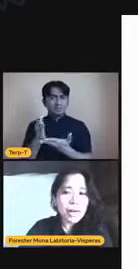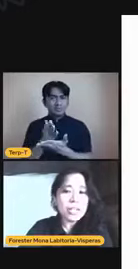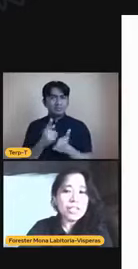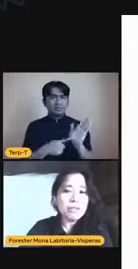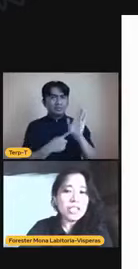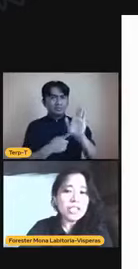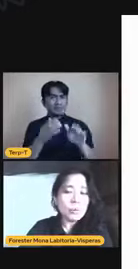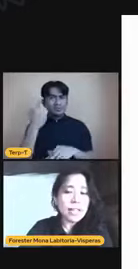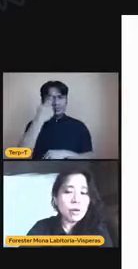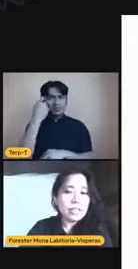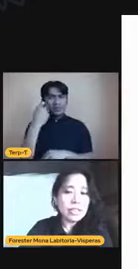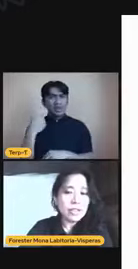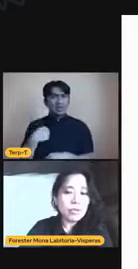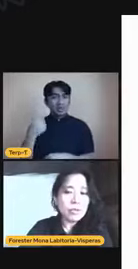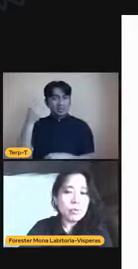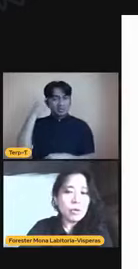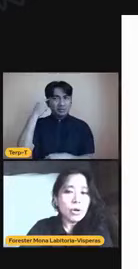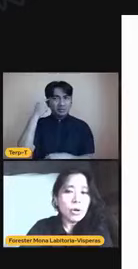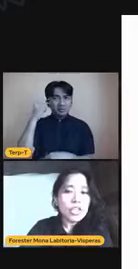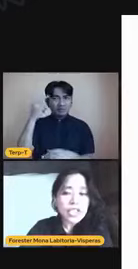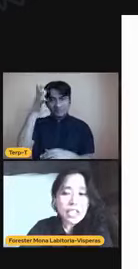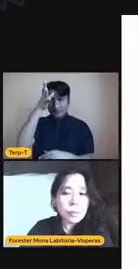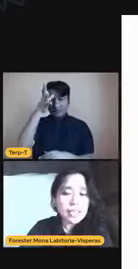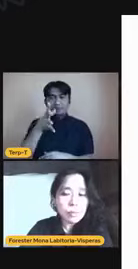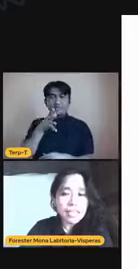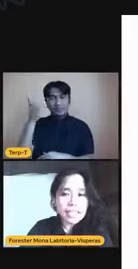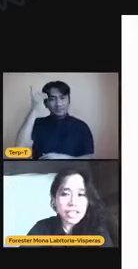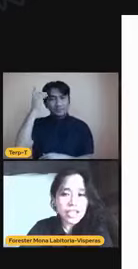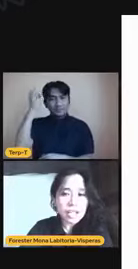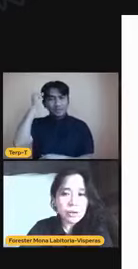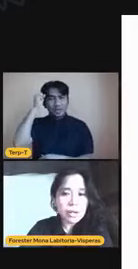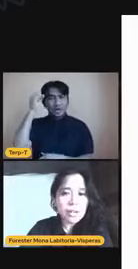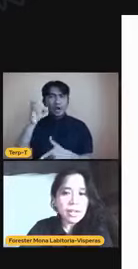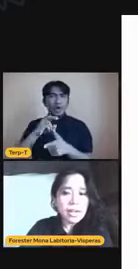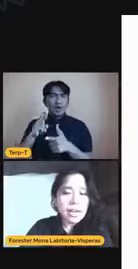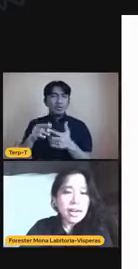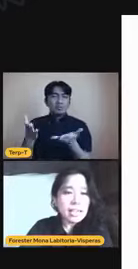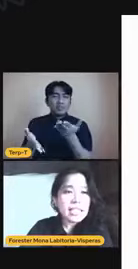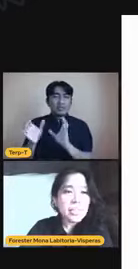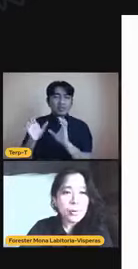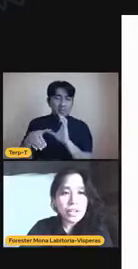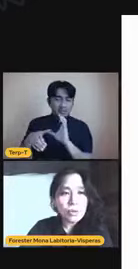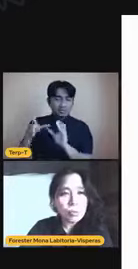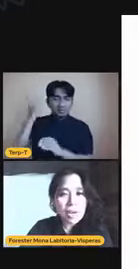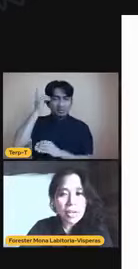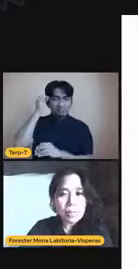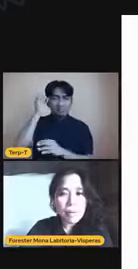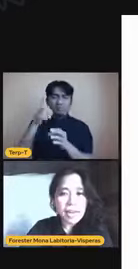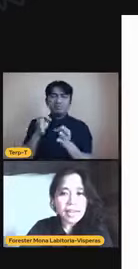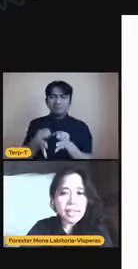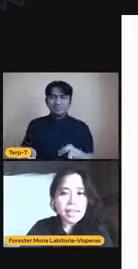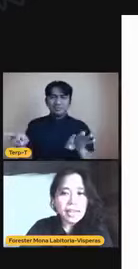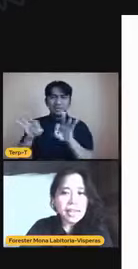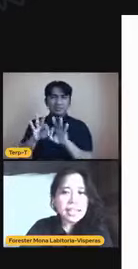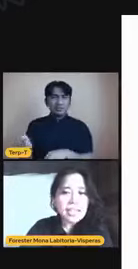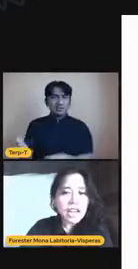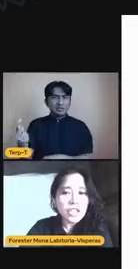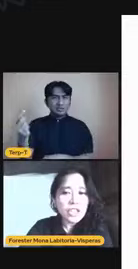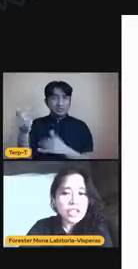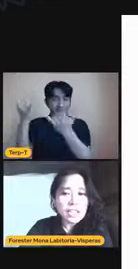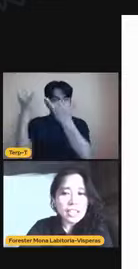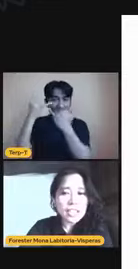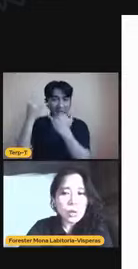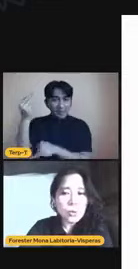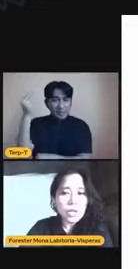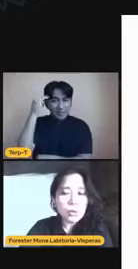think parents of children with Down syndrome or children with disability in general, this is important to bear in mind. It is